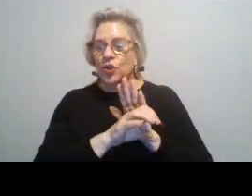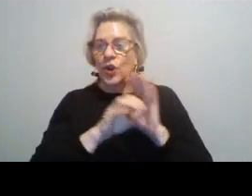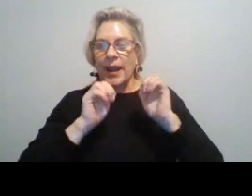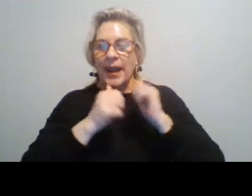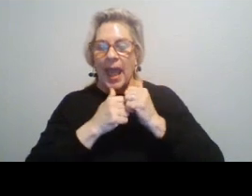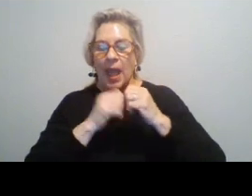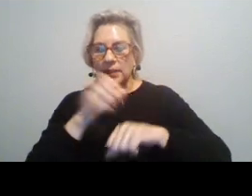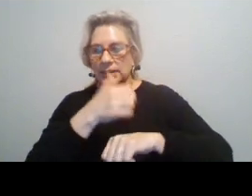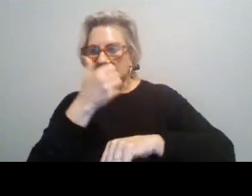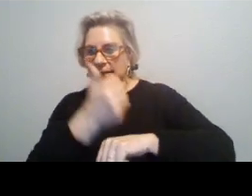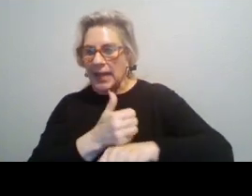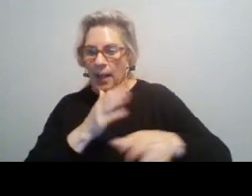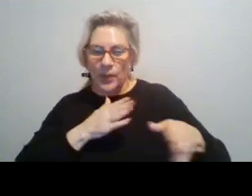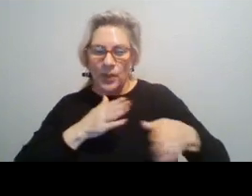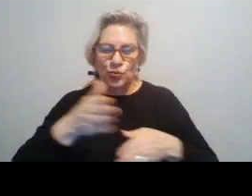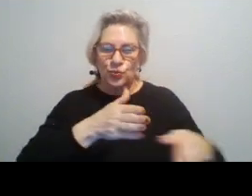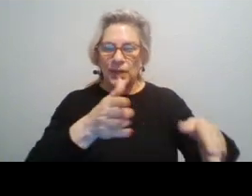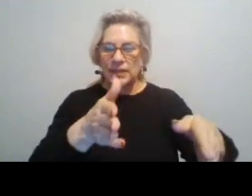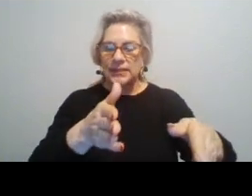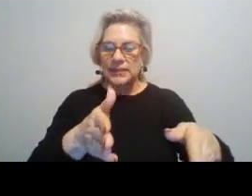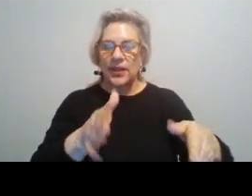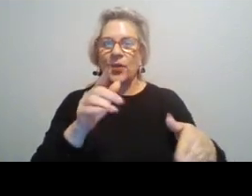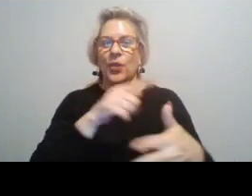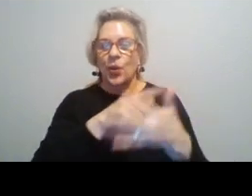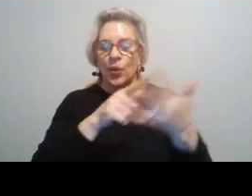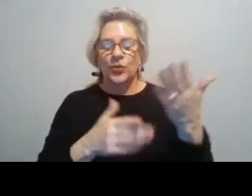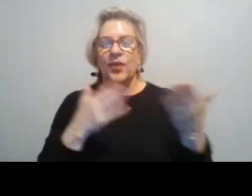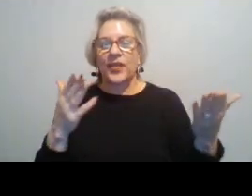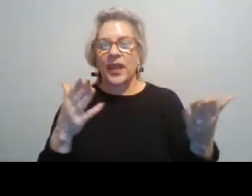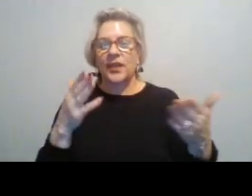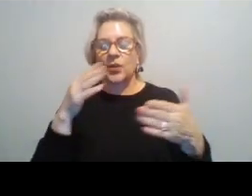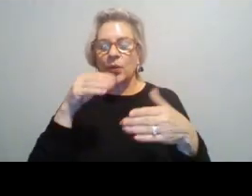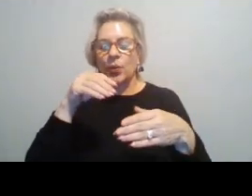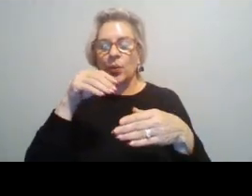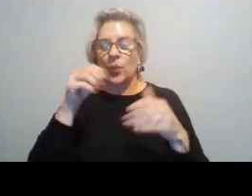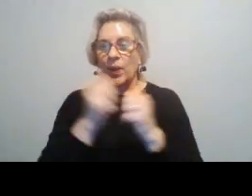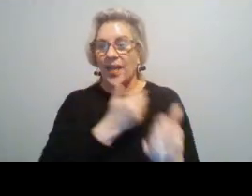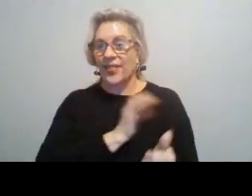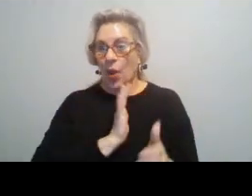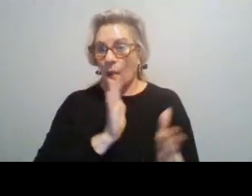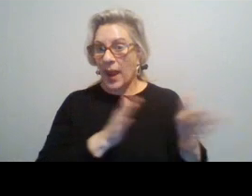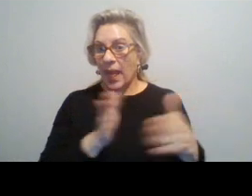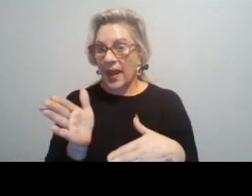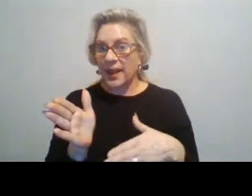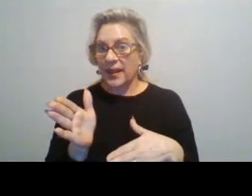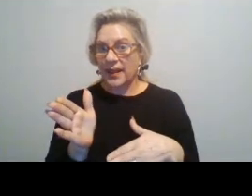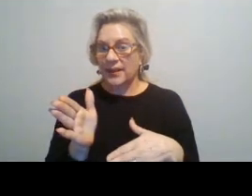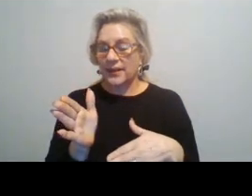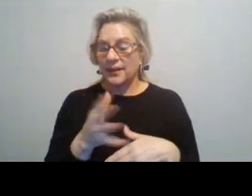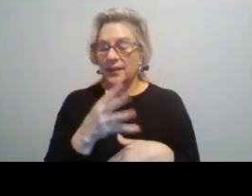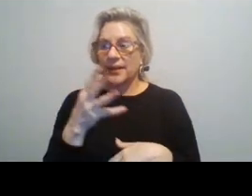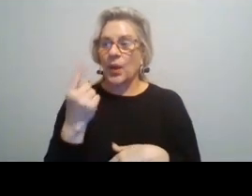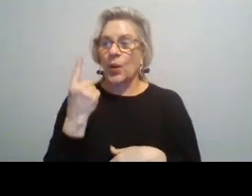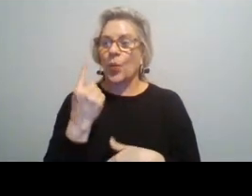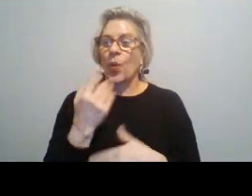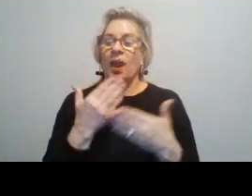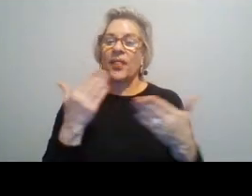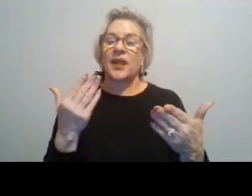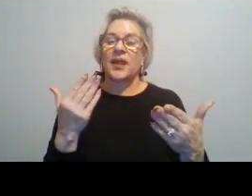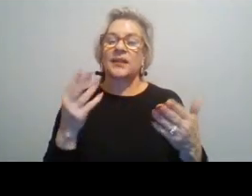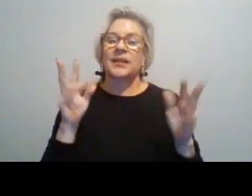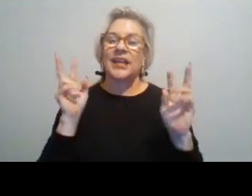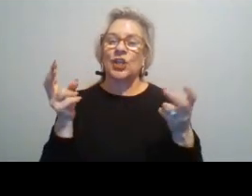roadway infrastructure, those are things that should be going into our planning. And one of the